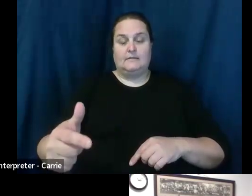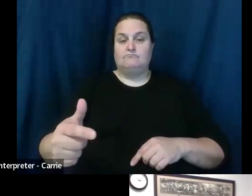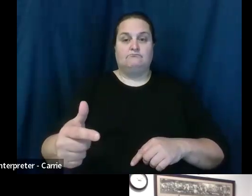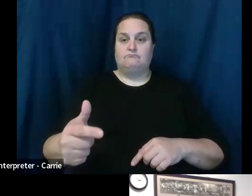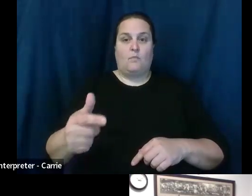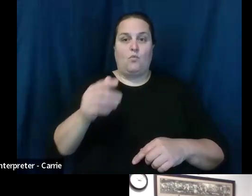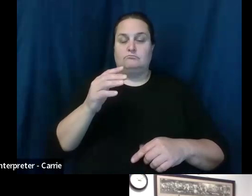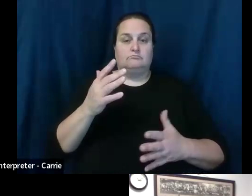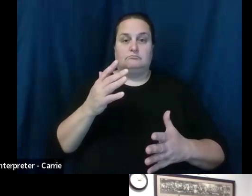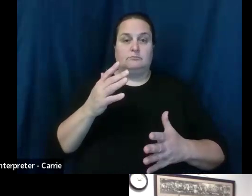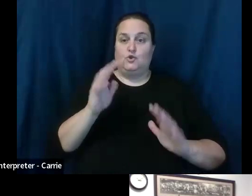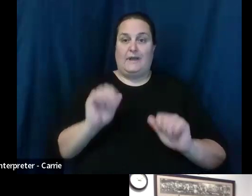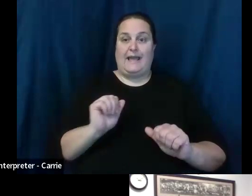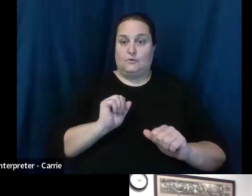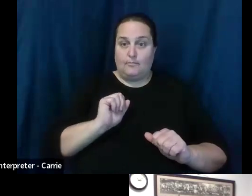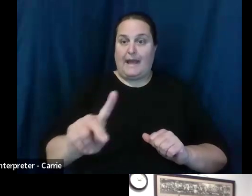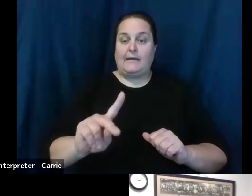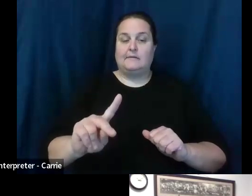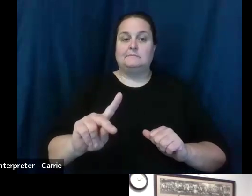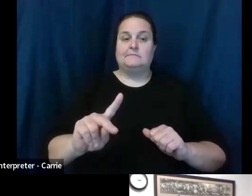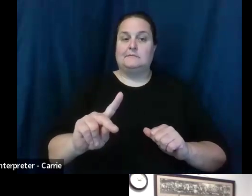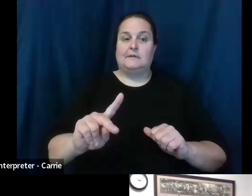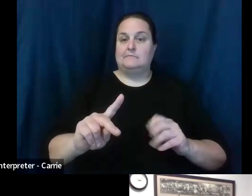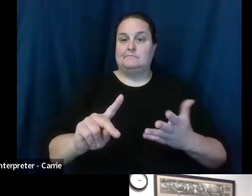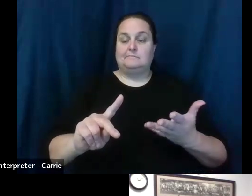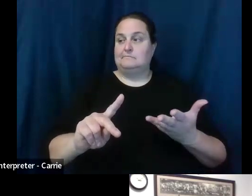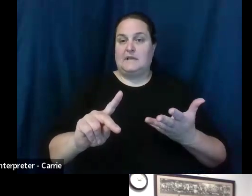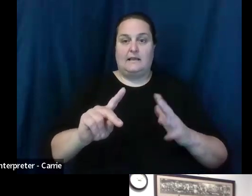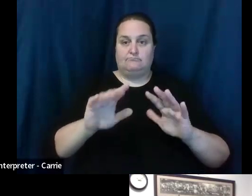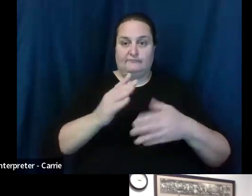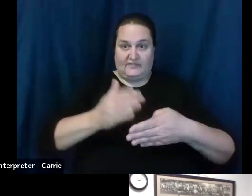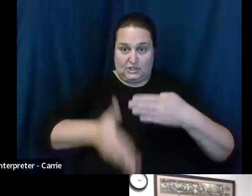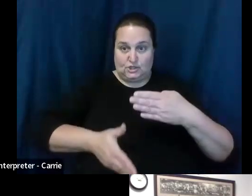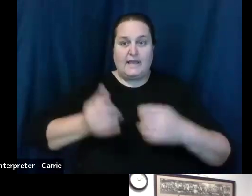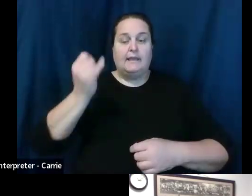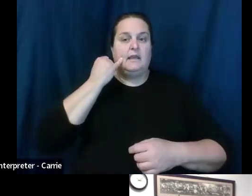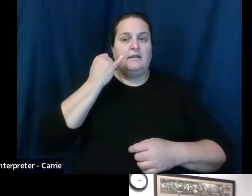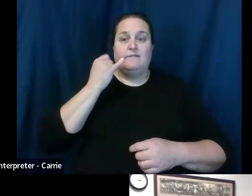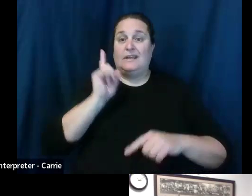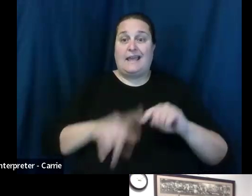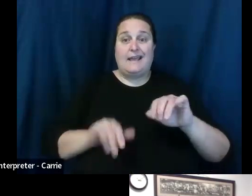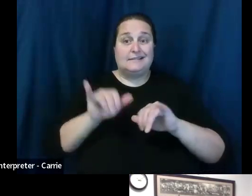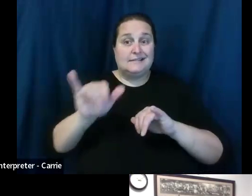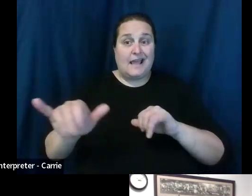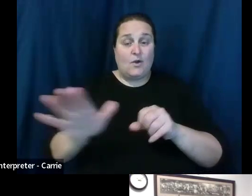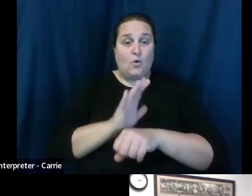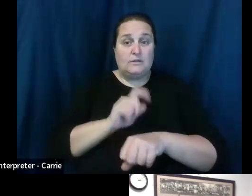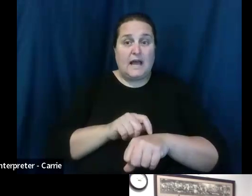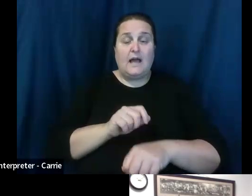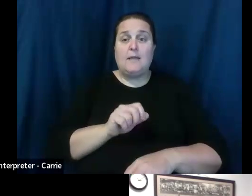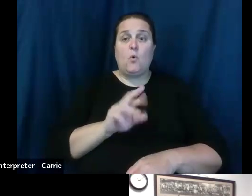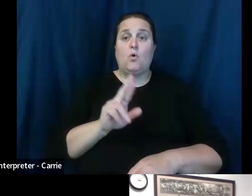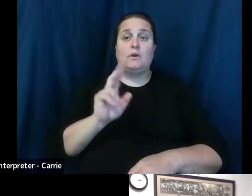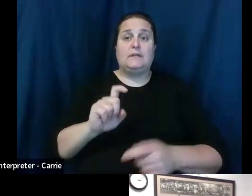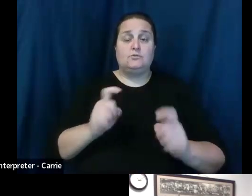you left off. So if you have to step out during this seminar at all, or if you want to come back in the future